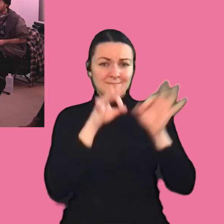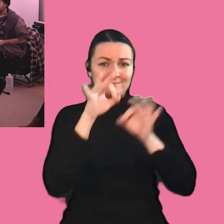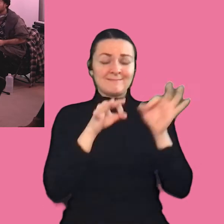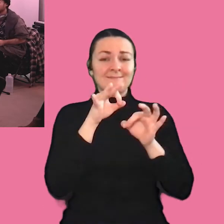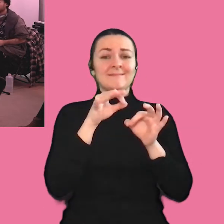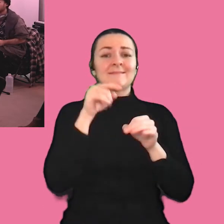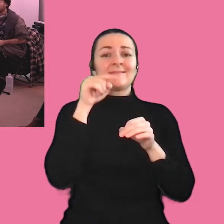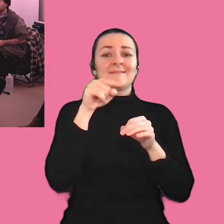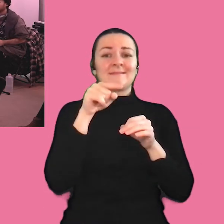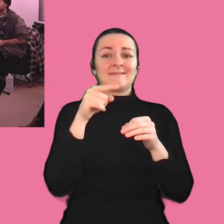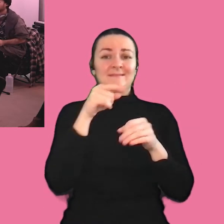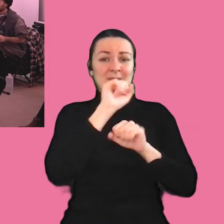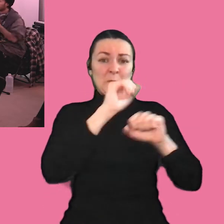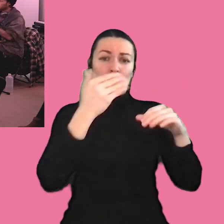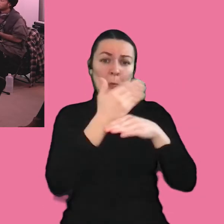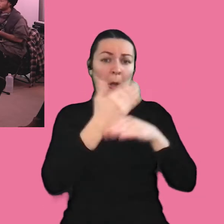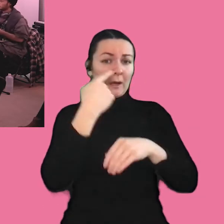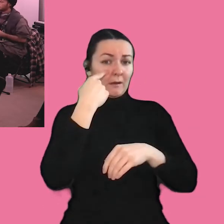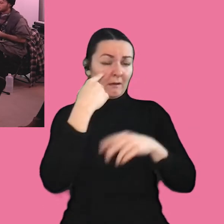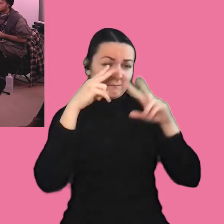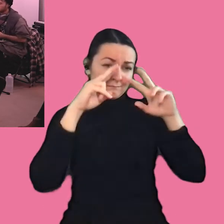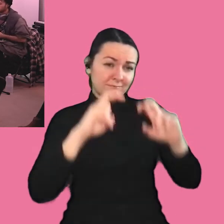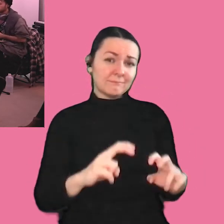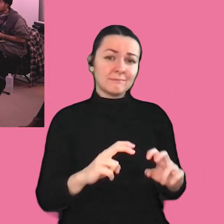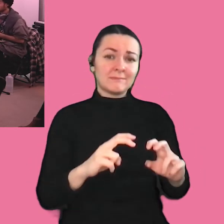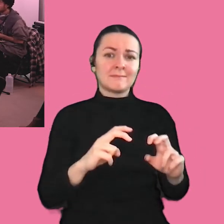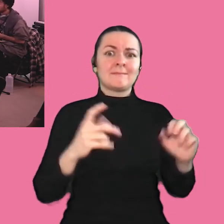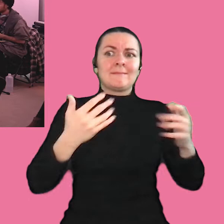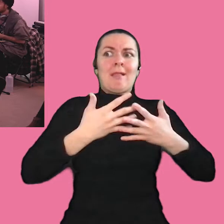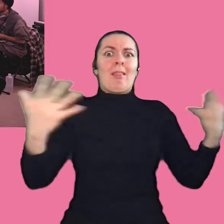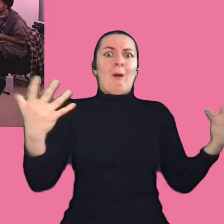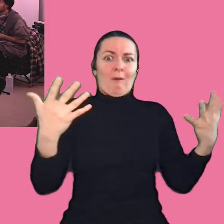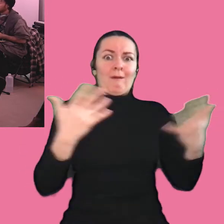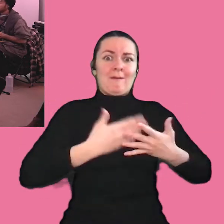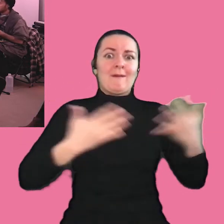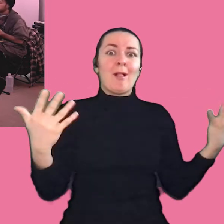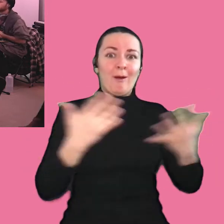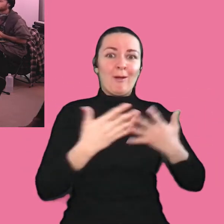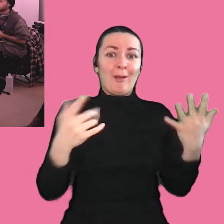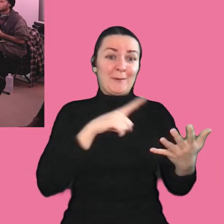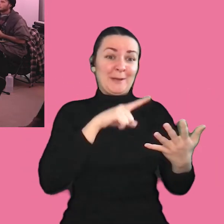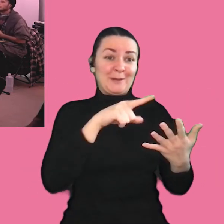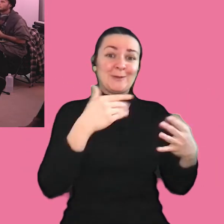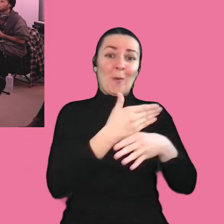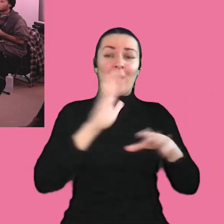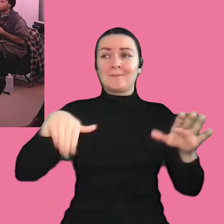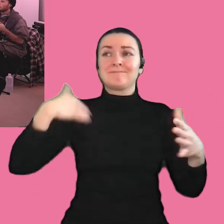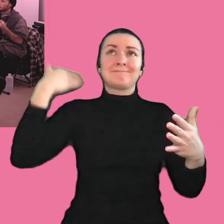So to follow up on that, I would like to pose a question, if that's okay.